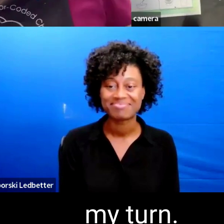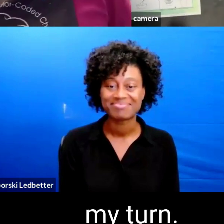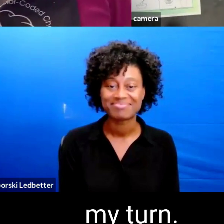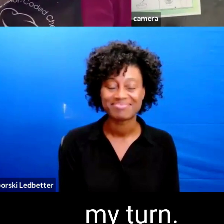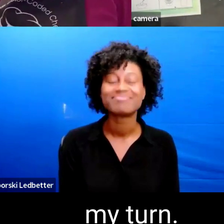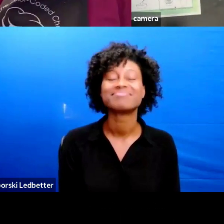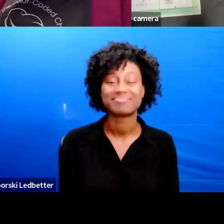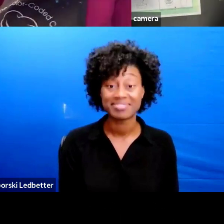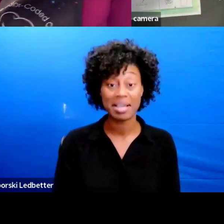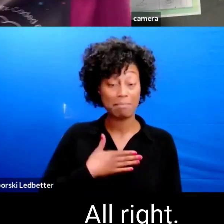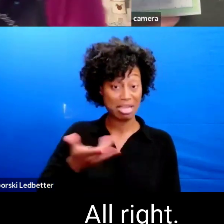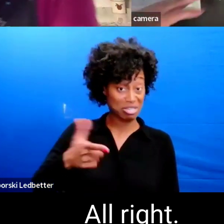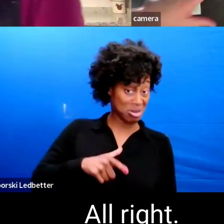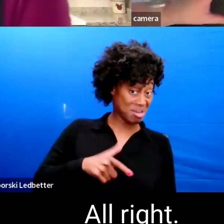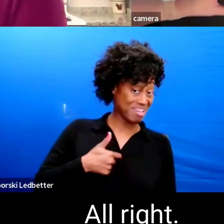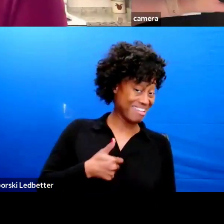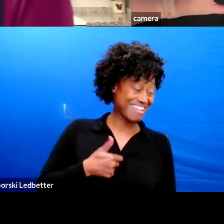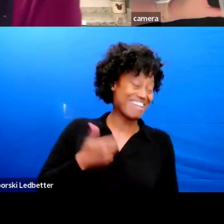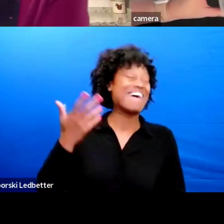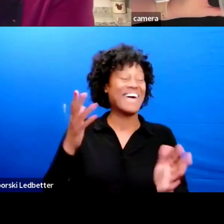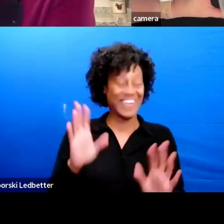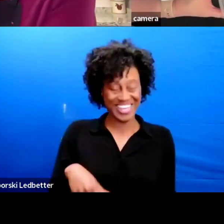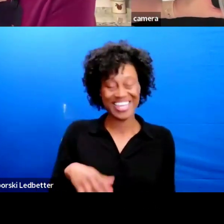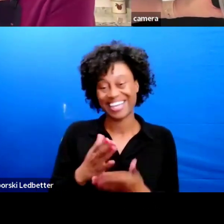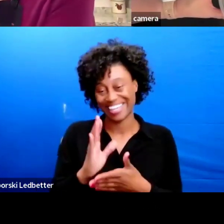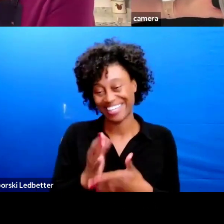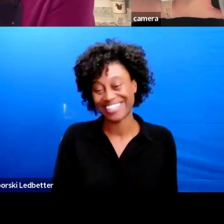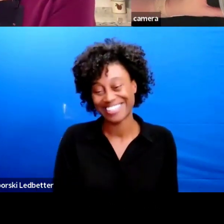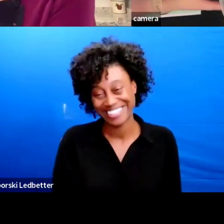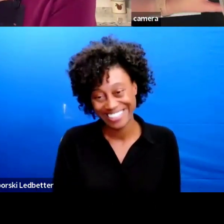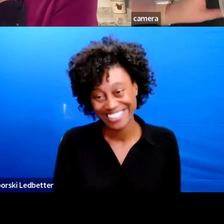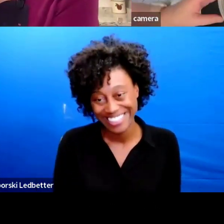All right, my turn. All right.